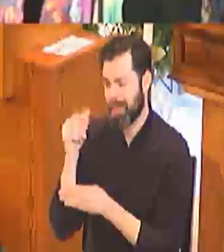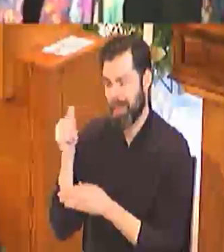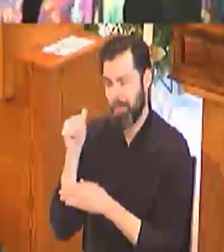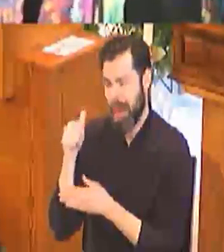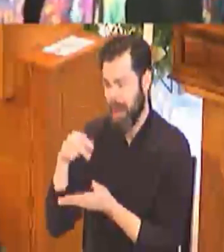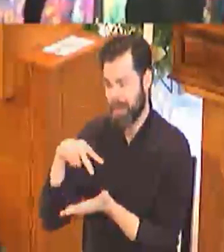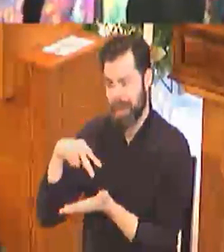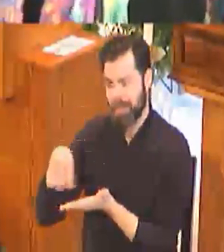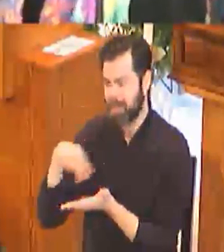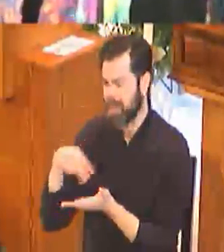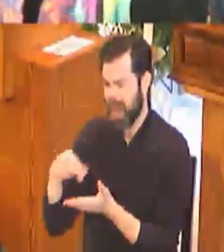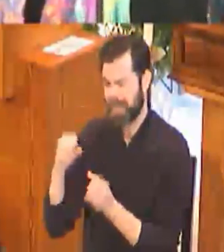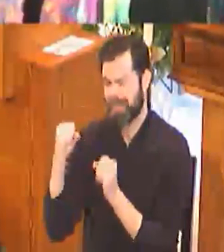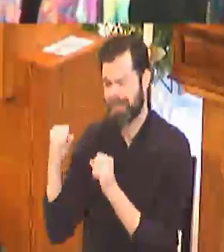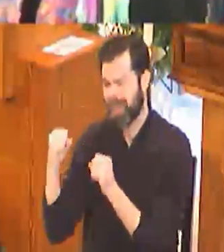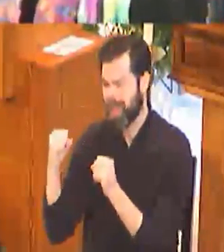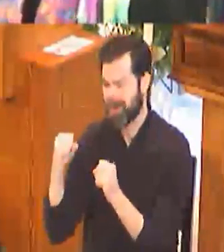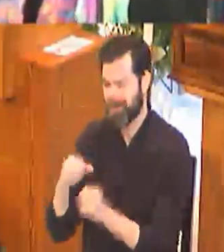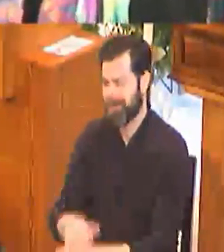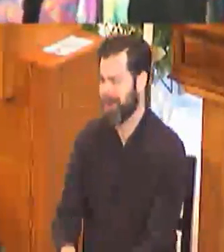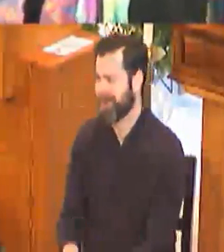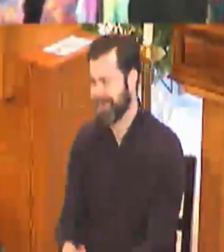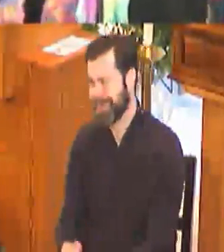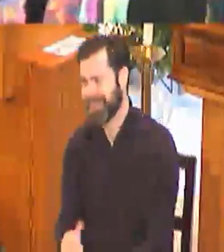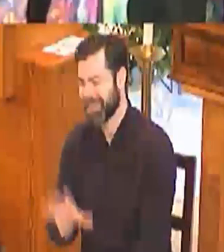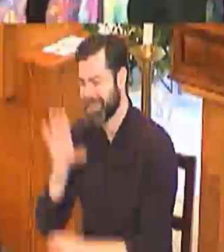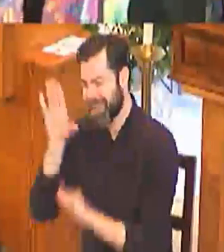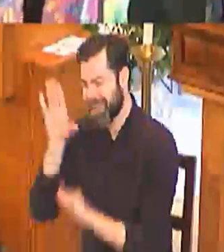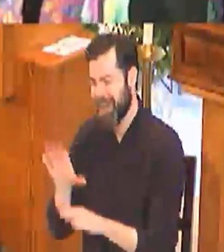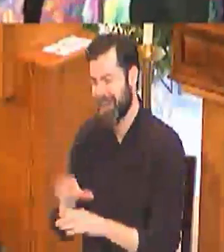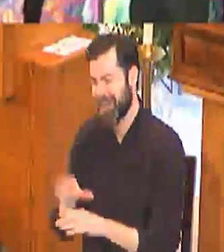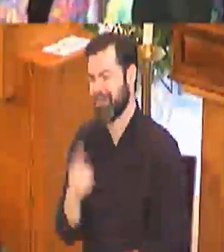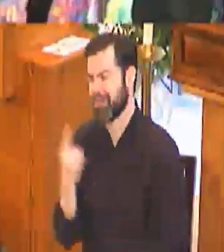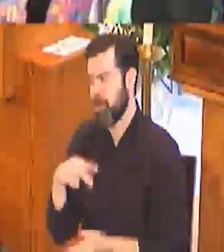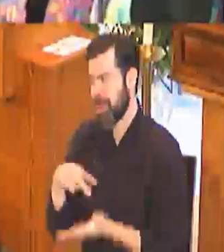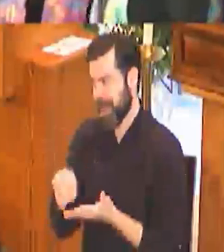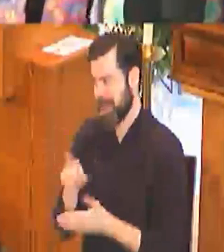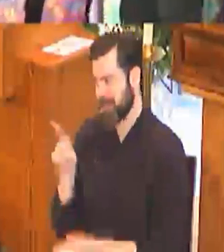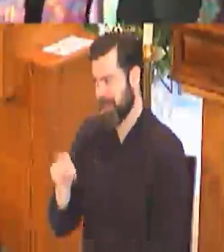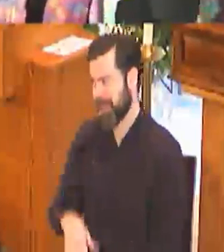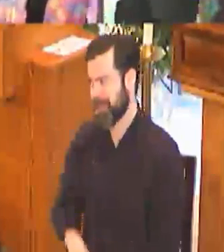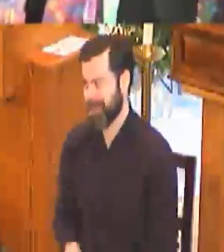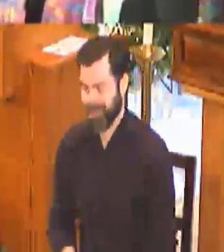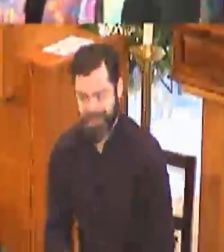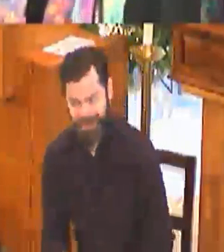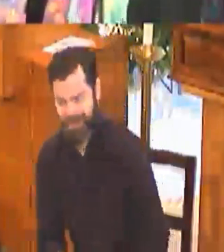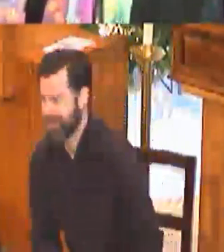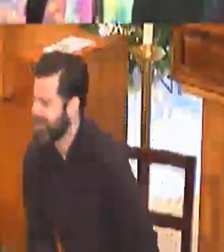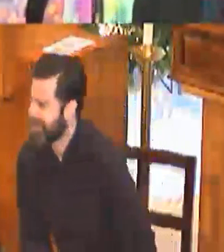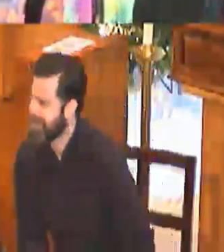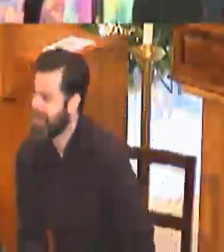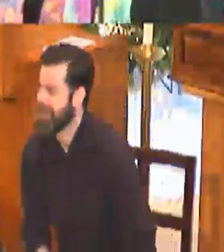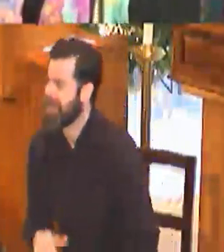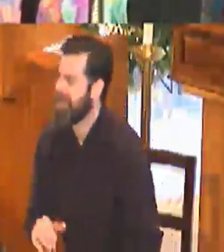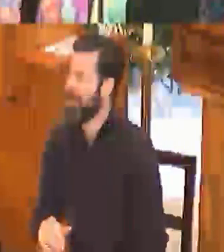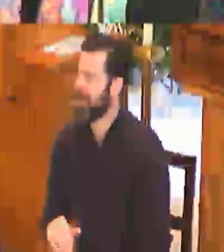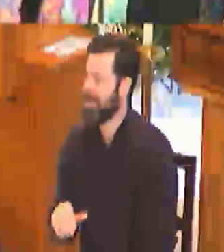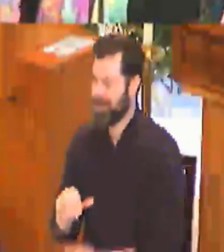inheritance. It's yours. It's yours. It's yours. All right. God made you the head.